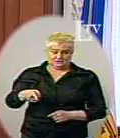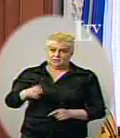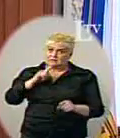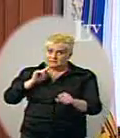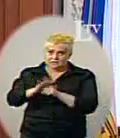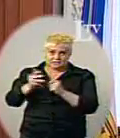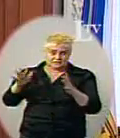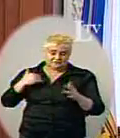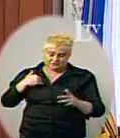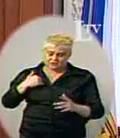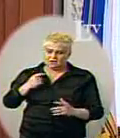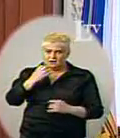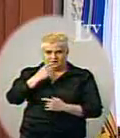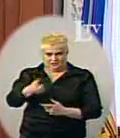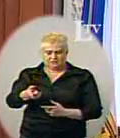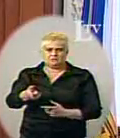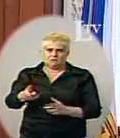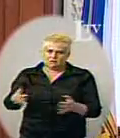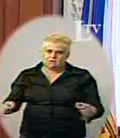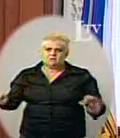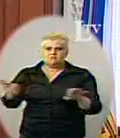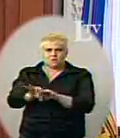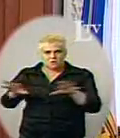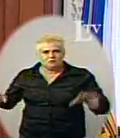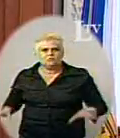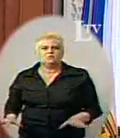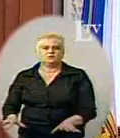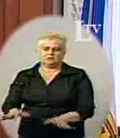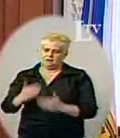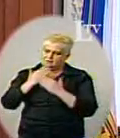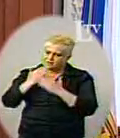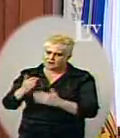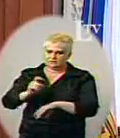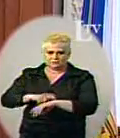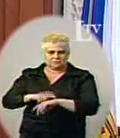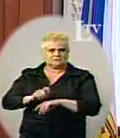individuals provide and is investing in this sector.